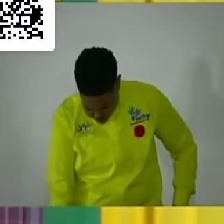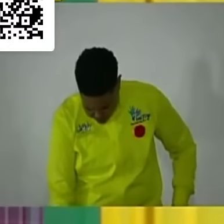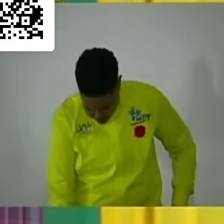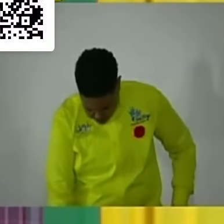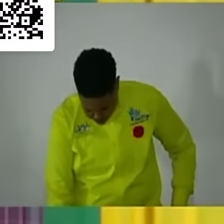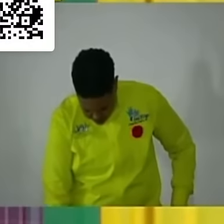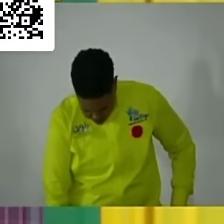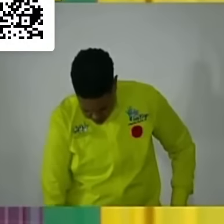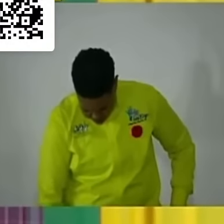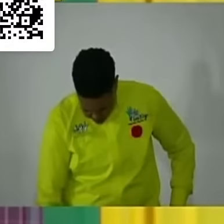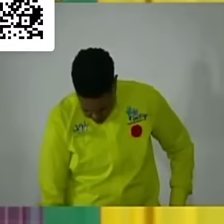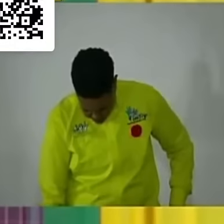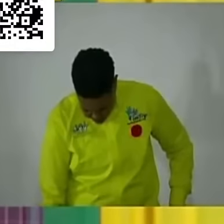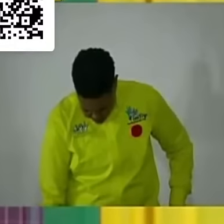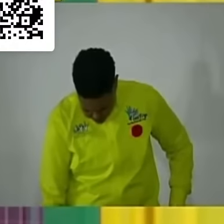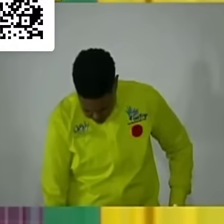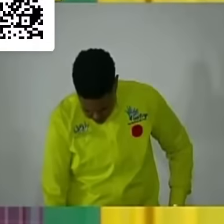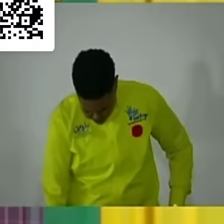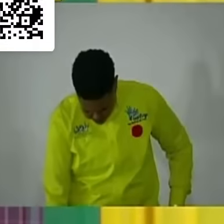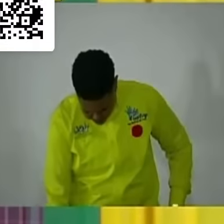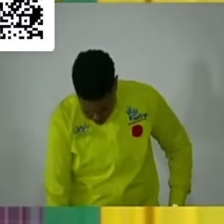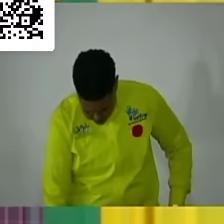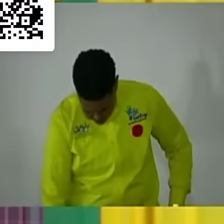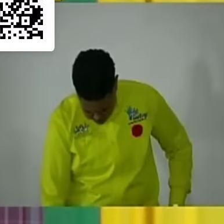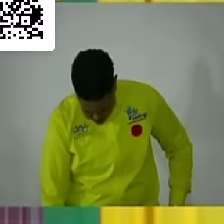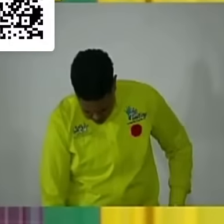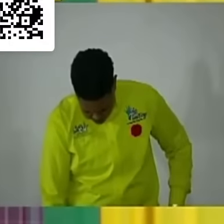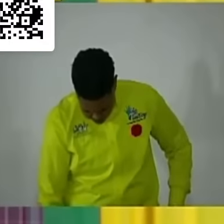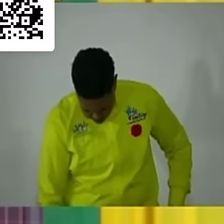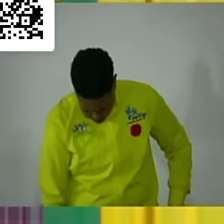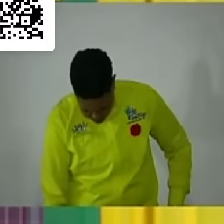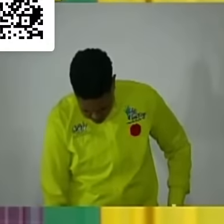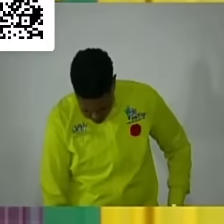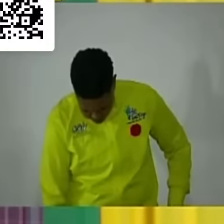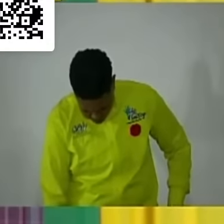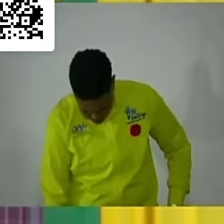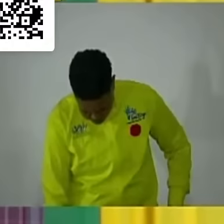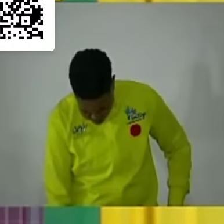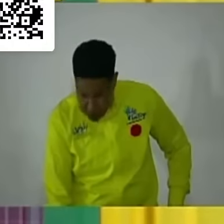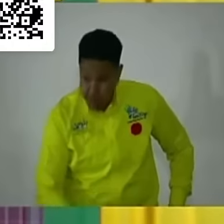Parliament, Chigwell and Forest. Chigwell and Forest. Thank you.